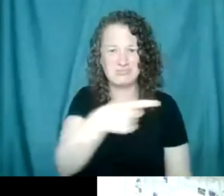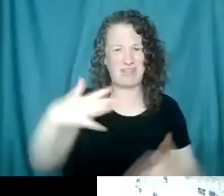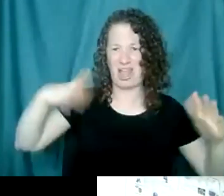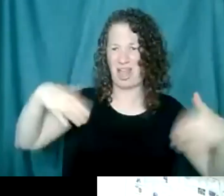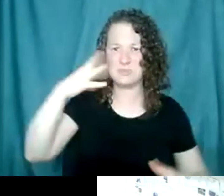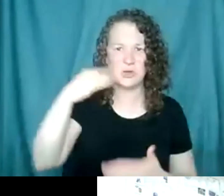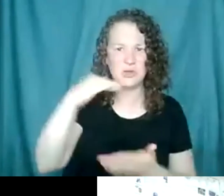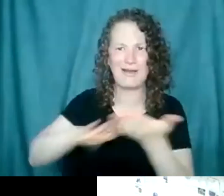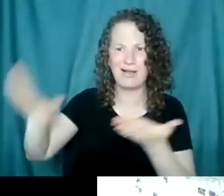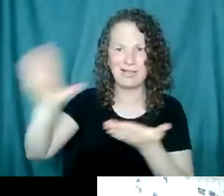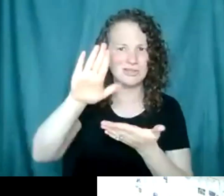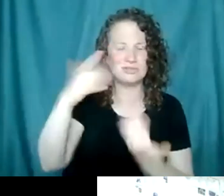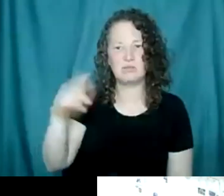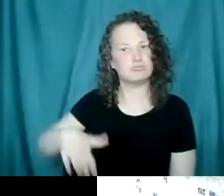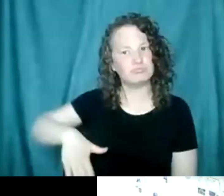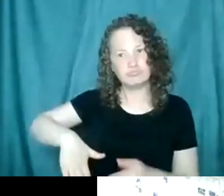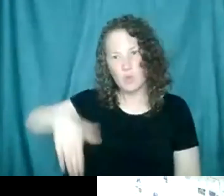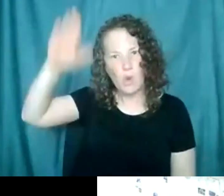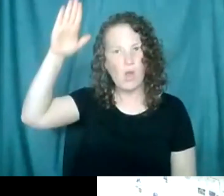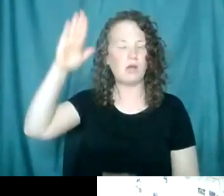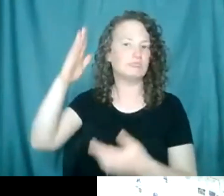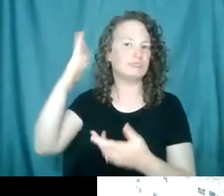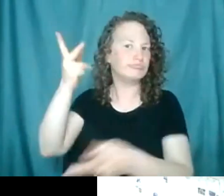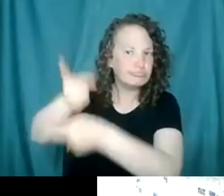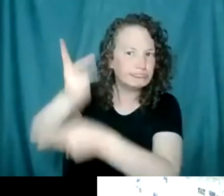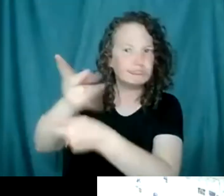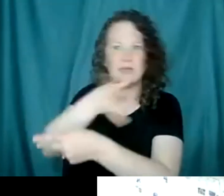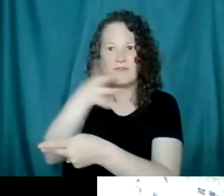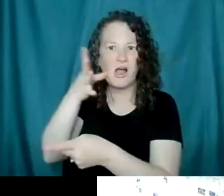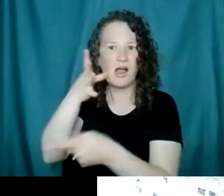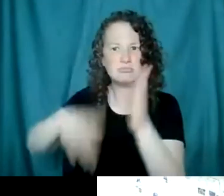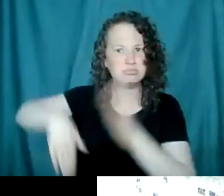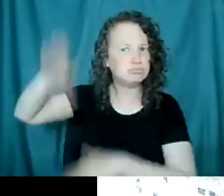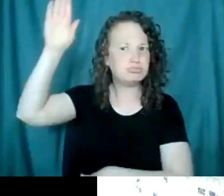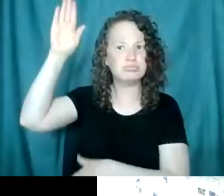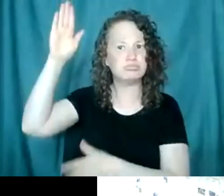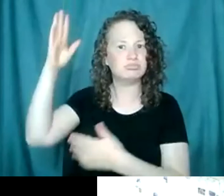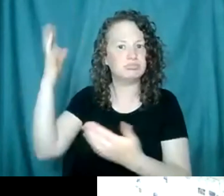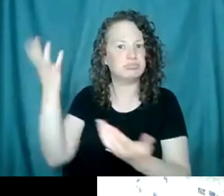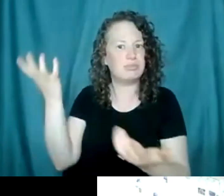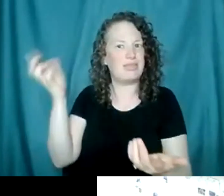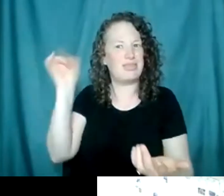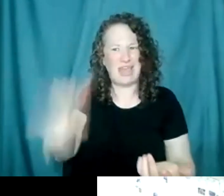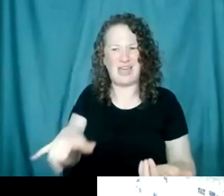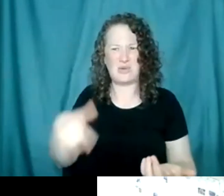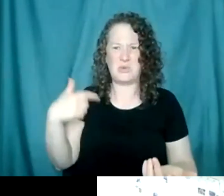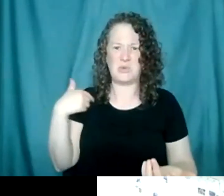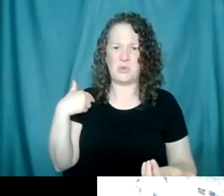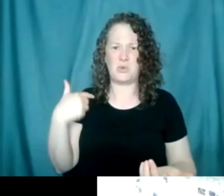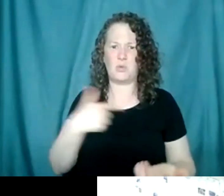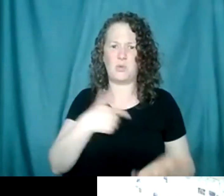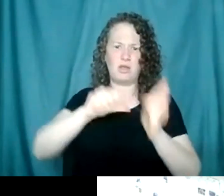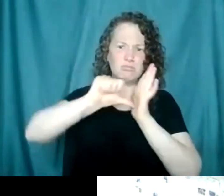They've just grown up working their family farm, and that's what they continue doing. And like, we've put so much emphasis